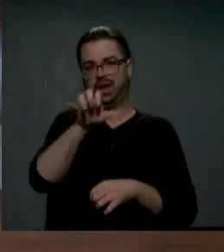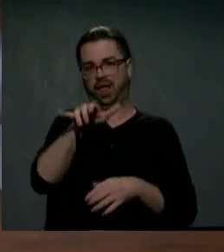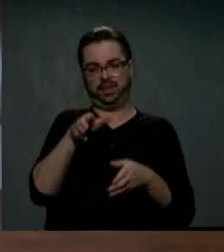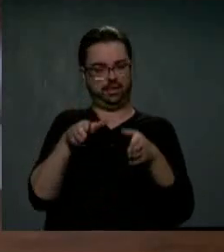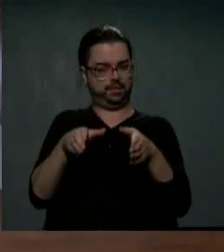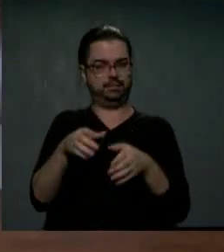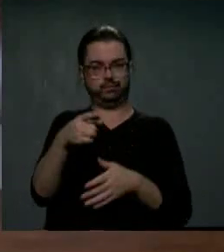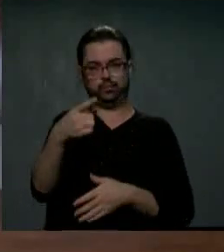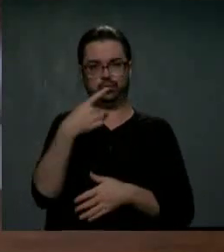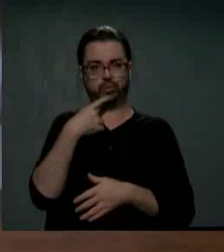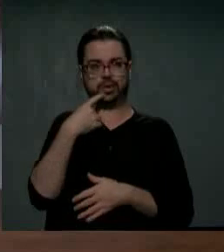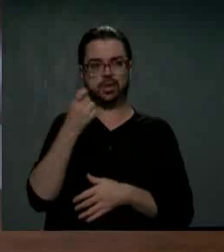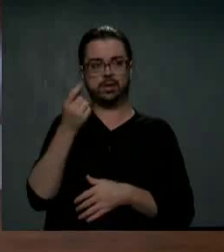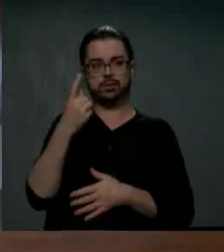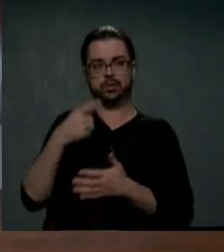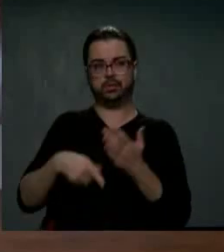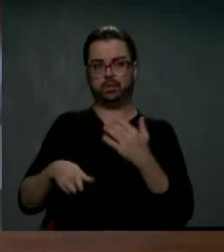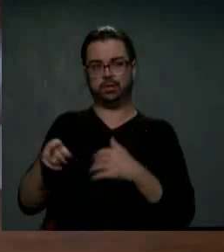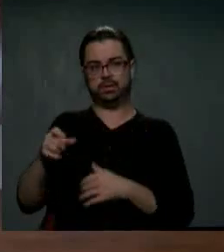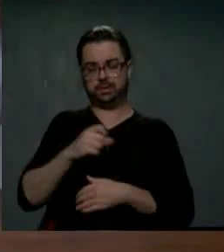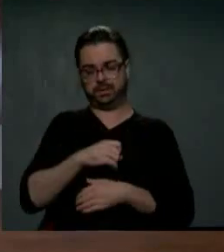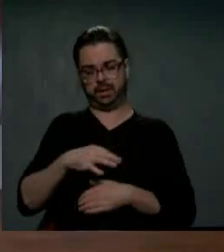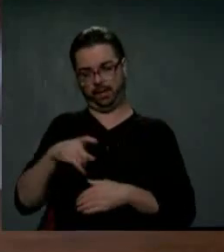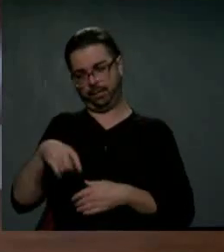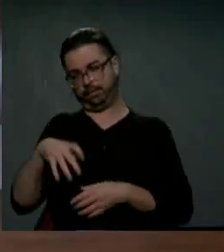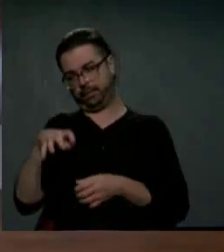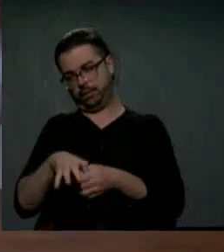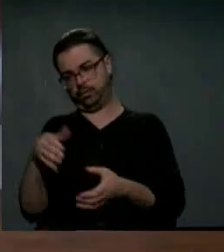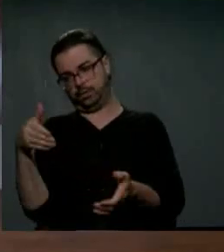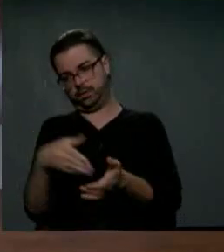can understand why staff would have to vote against it, but